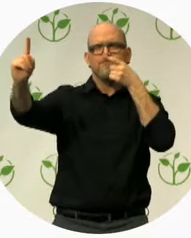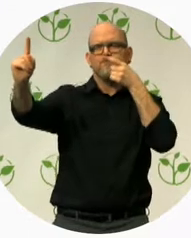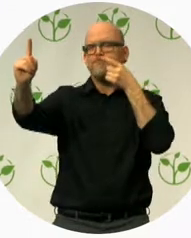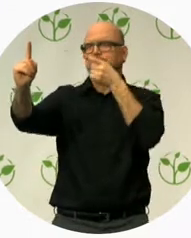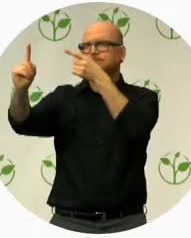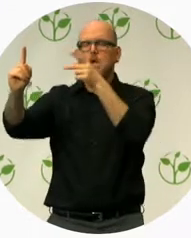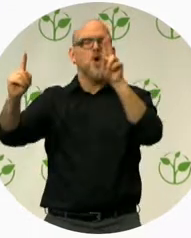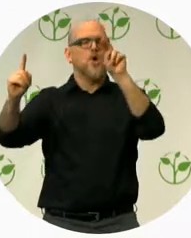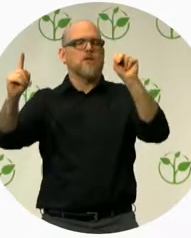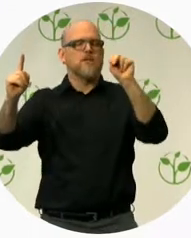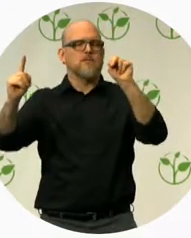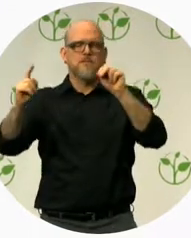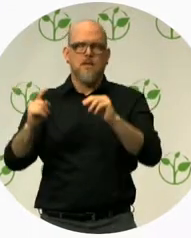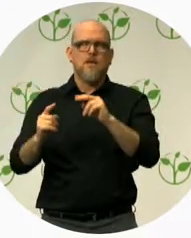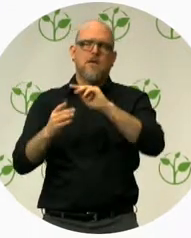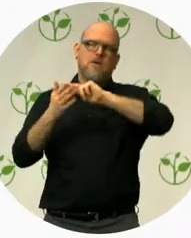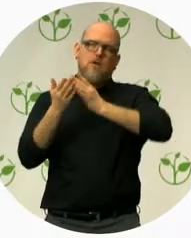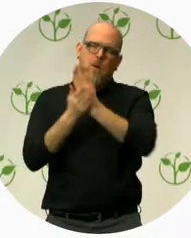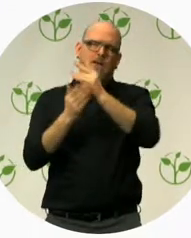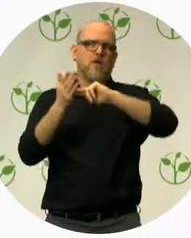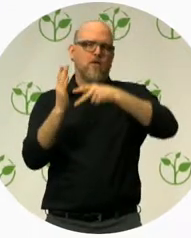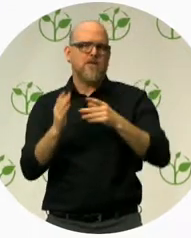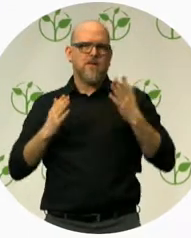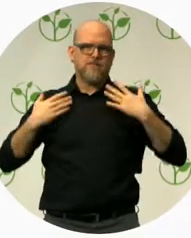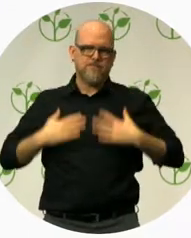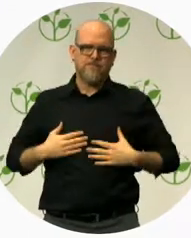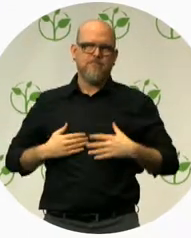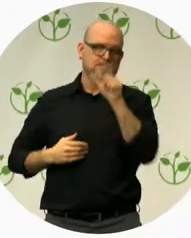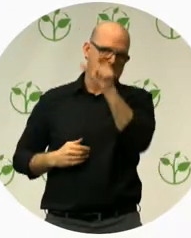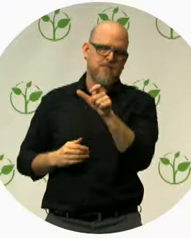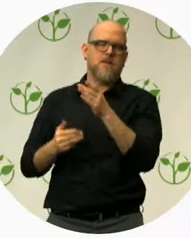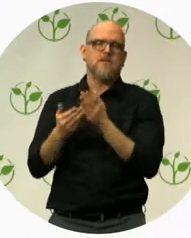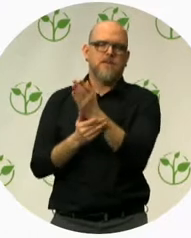CRPD. And we want to help create a world with